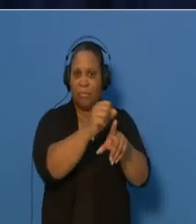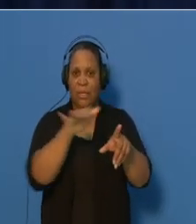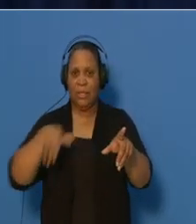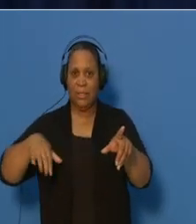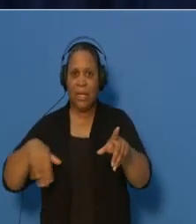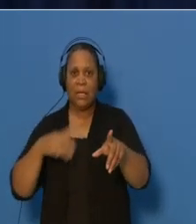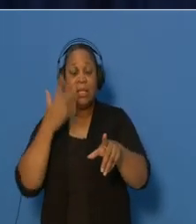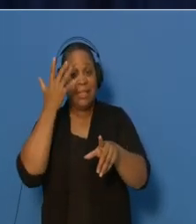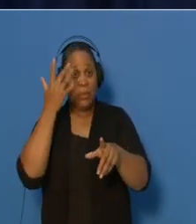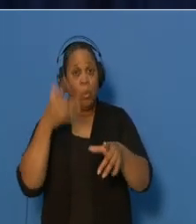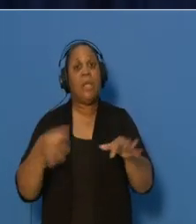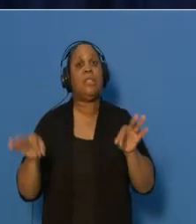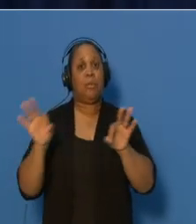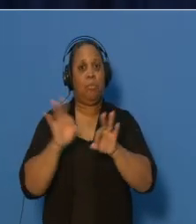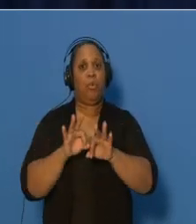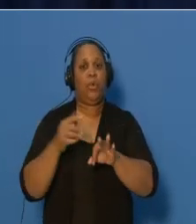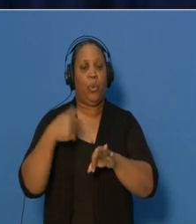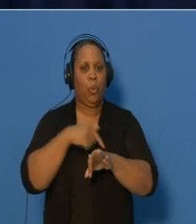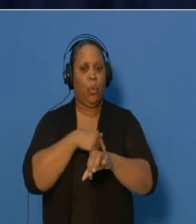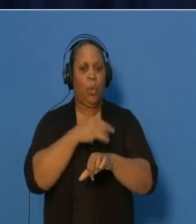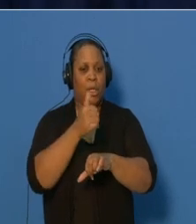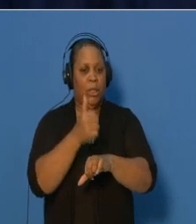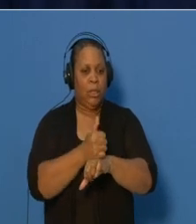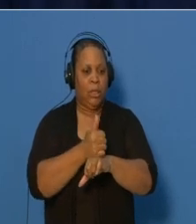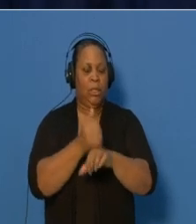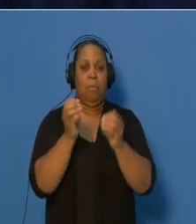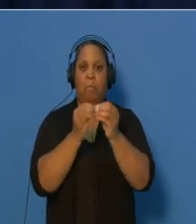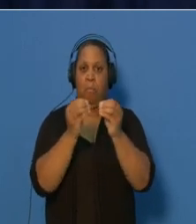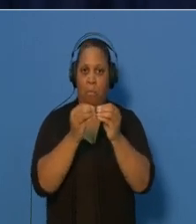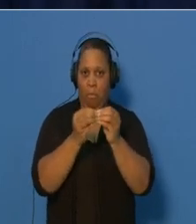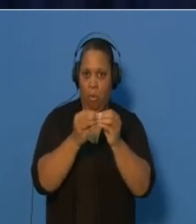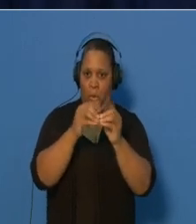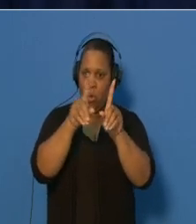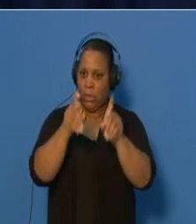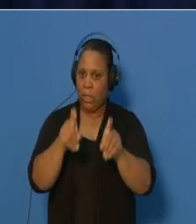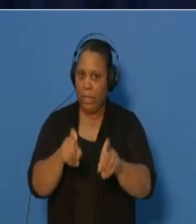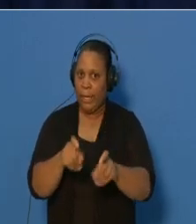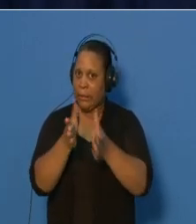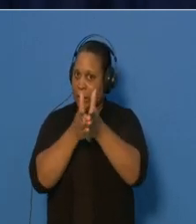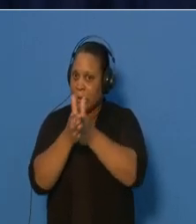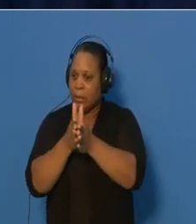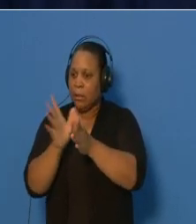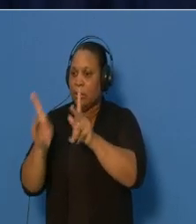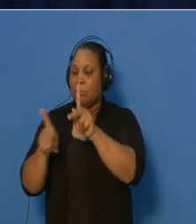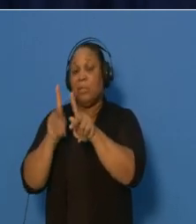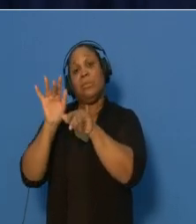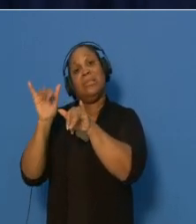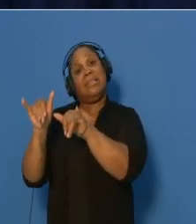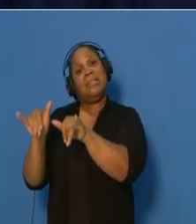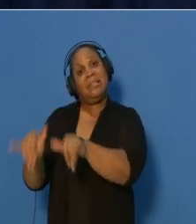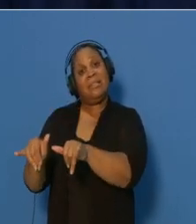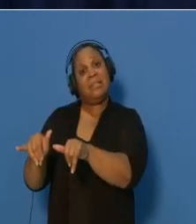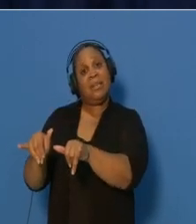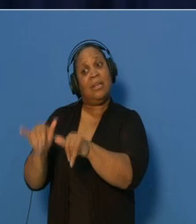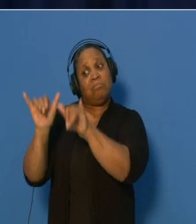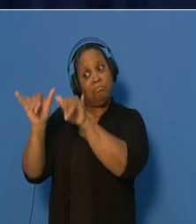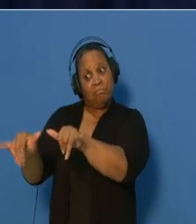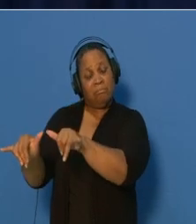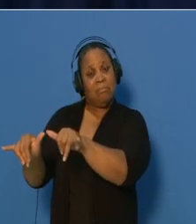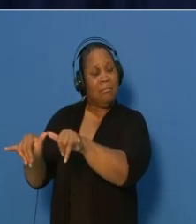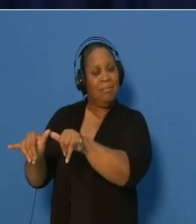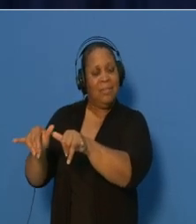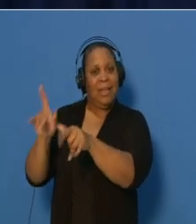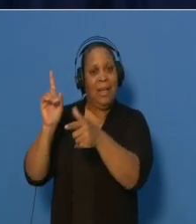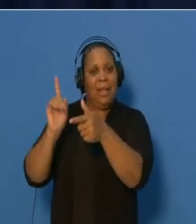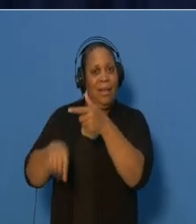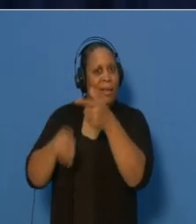why it's important, as we implement more aggressive testing, that people stay in place. I